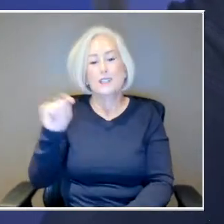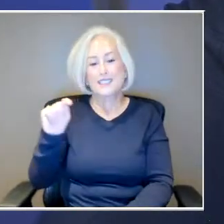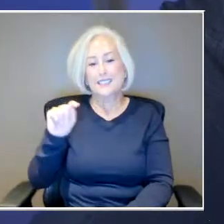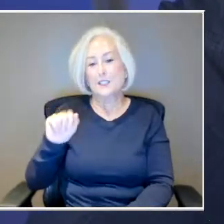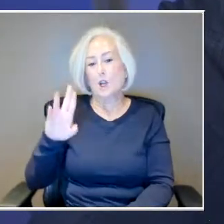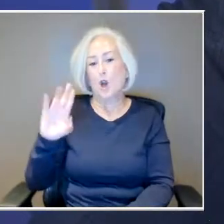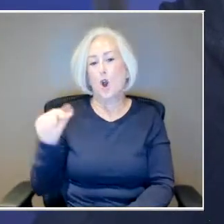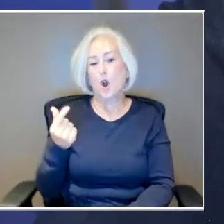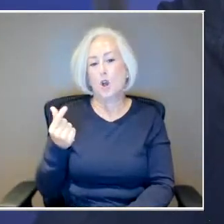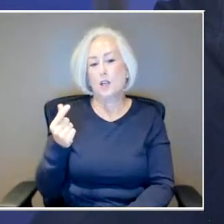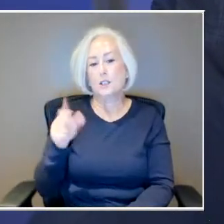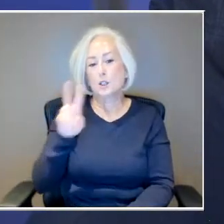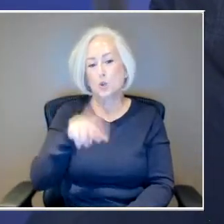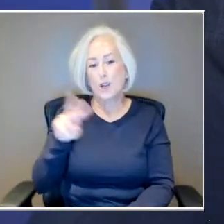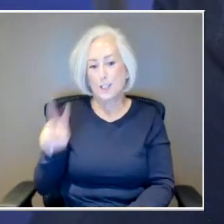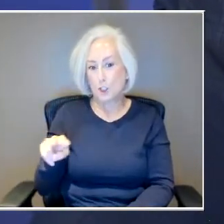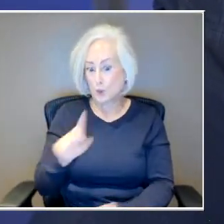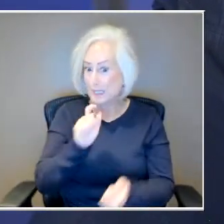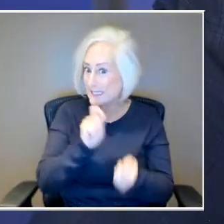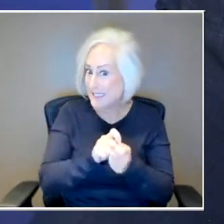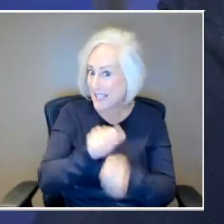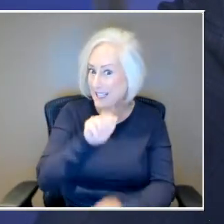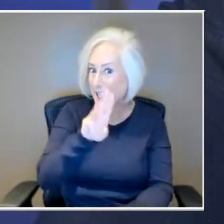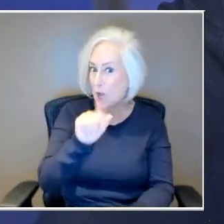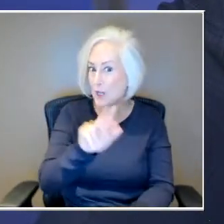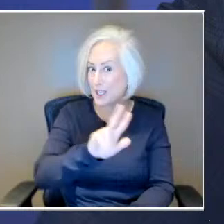August 3rd to be exact.